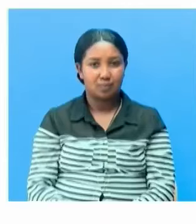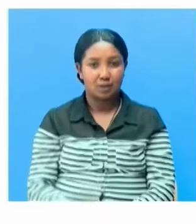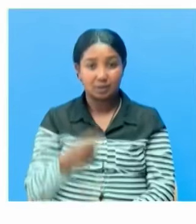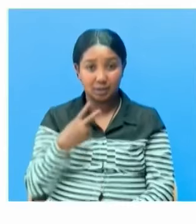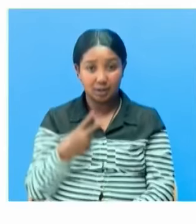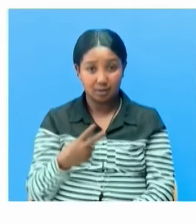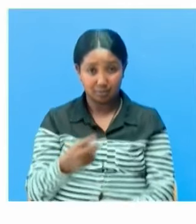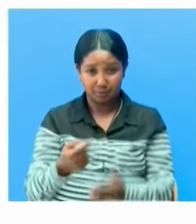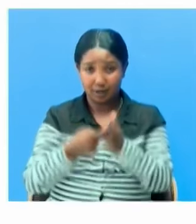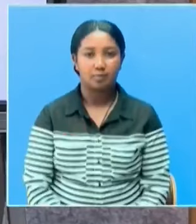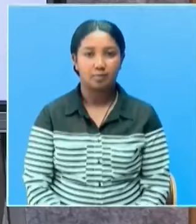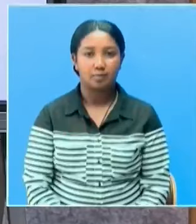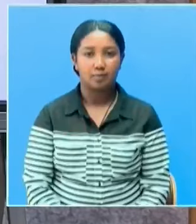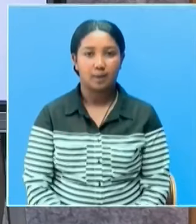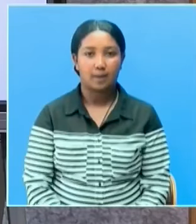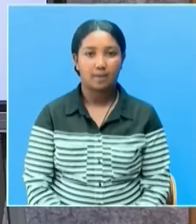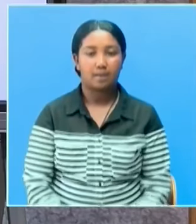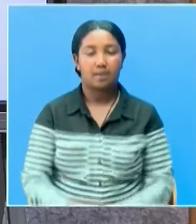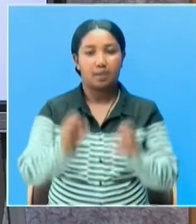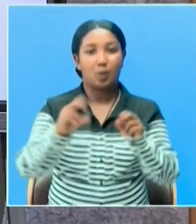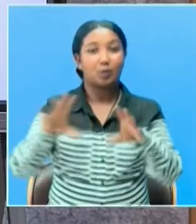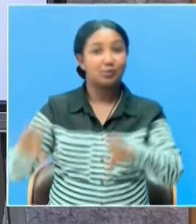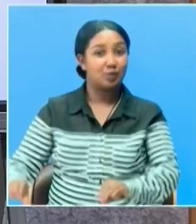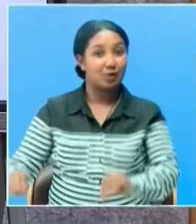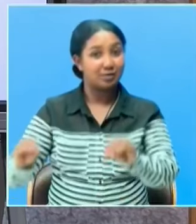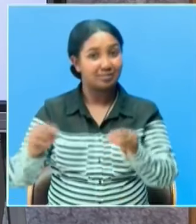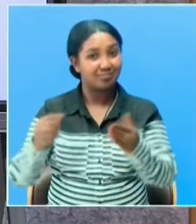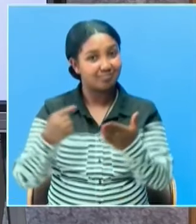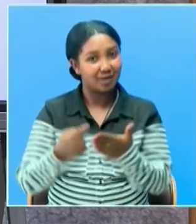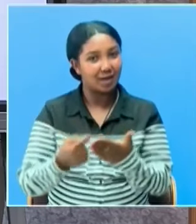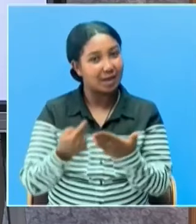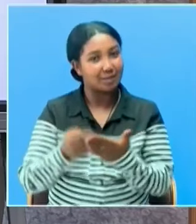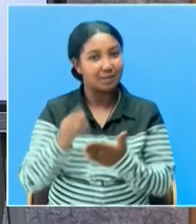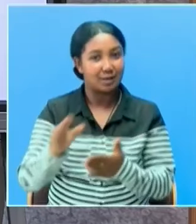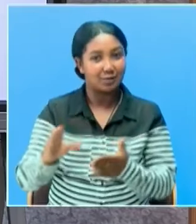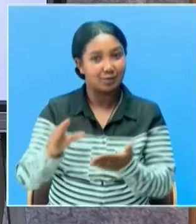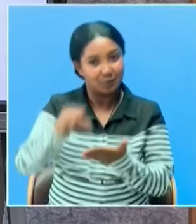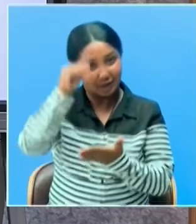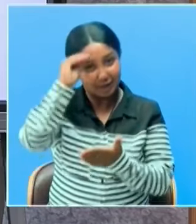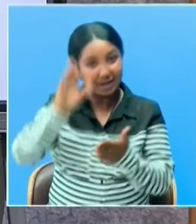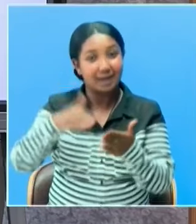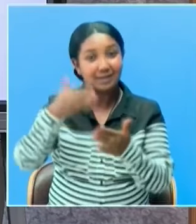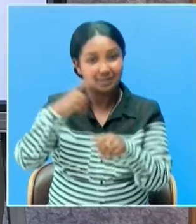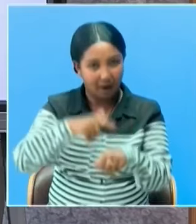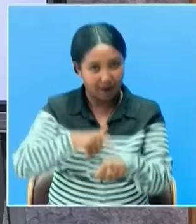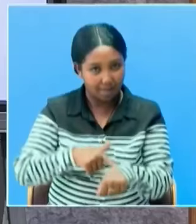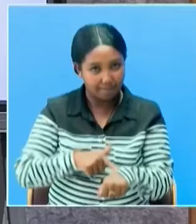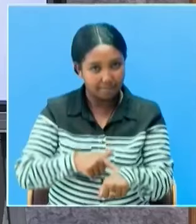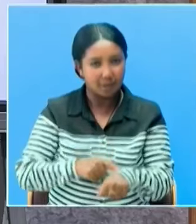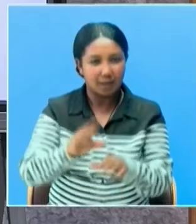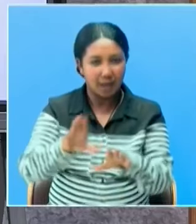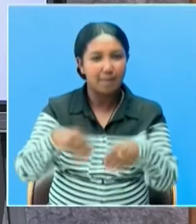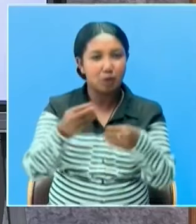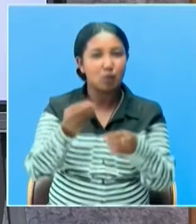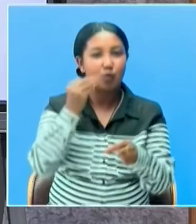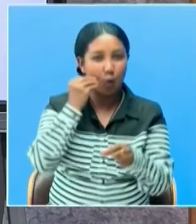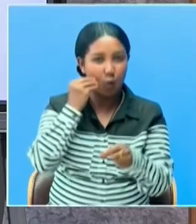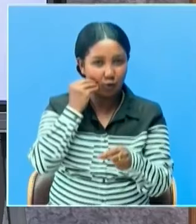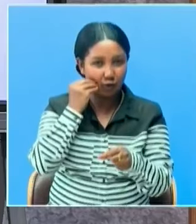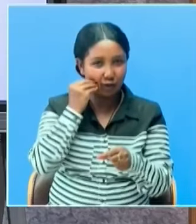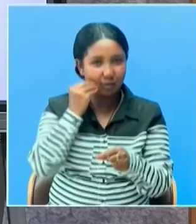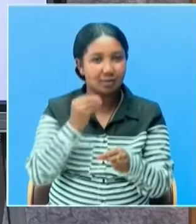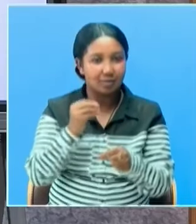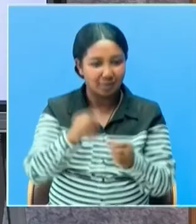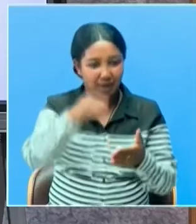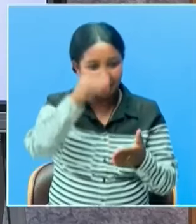I hope it's clear. Okay, students, that's all about today's lesson. For the next class, let me give you homework which is connected with